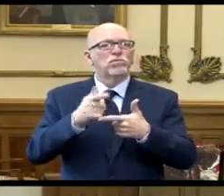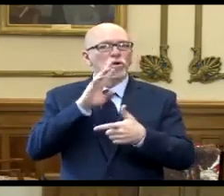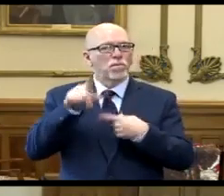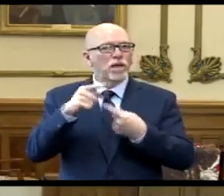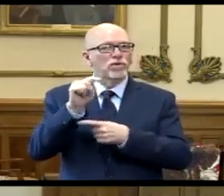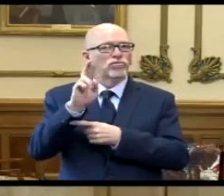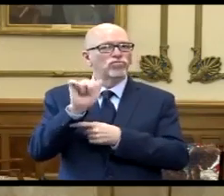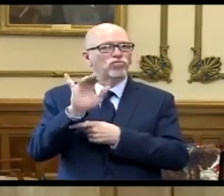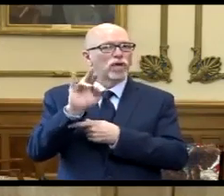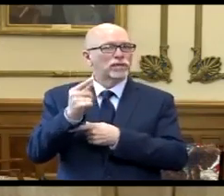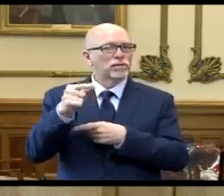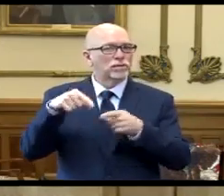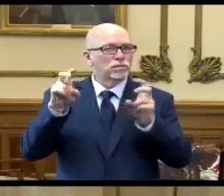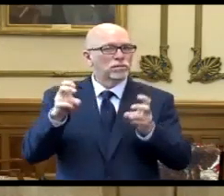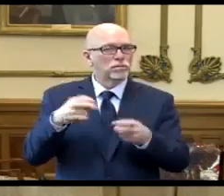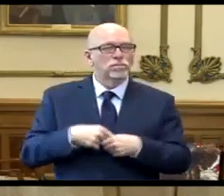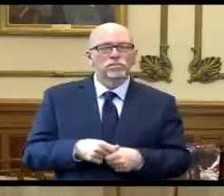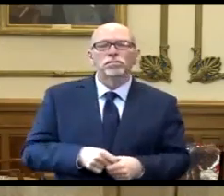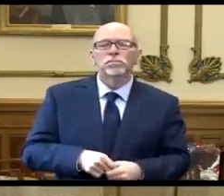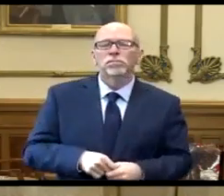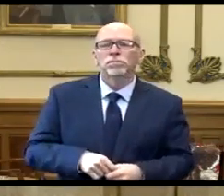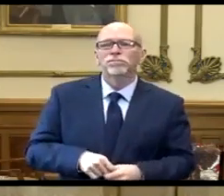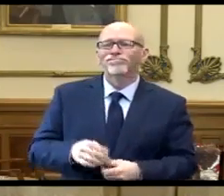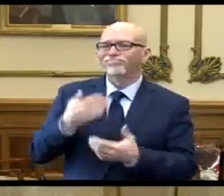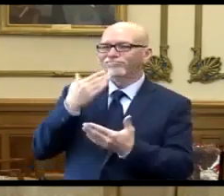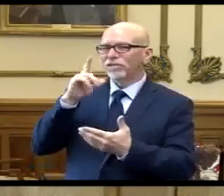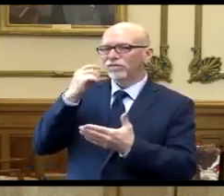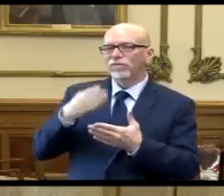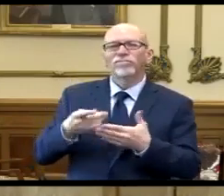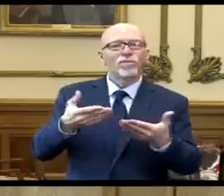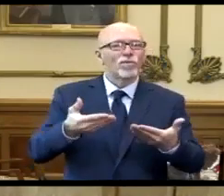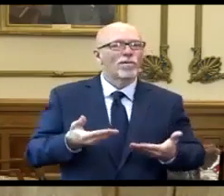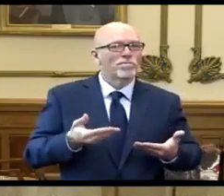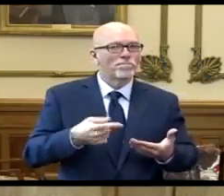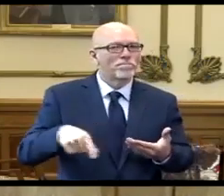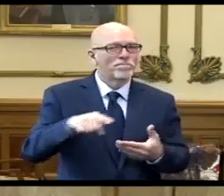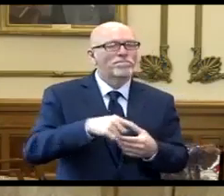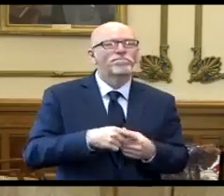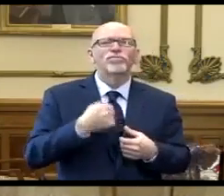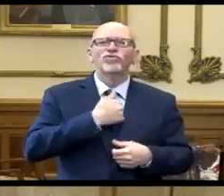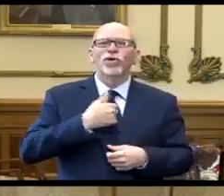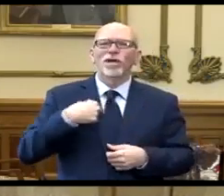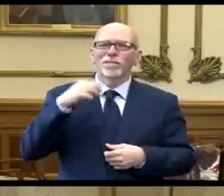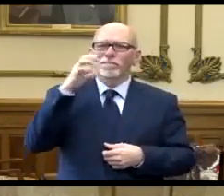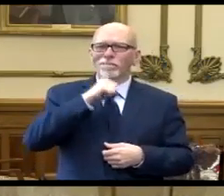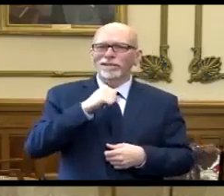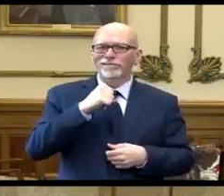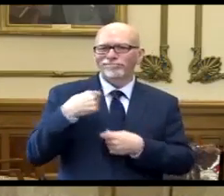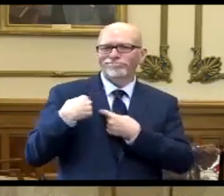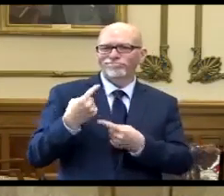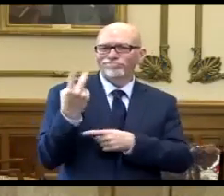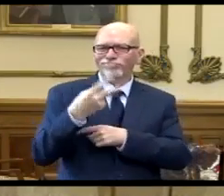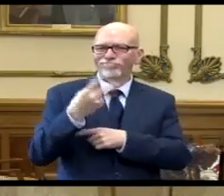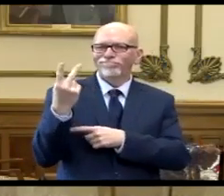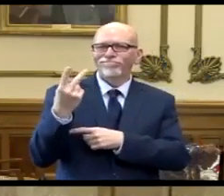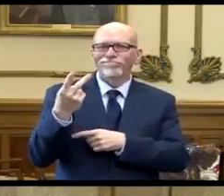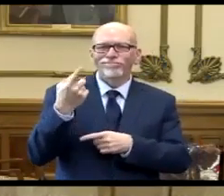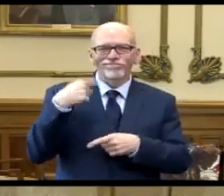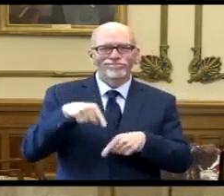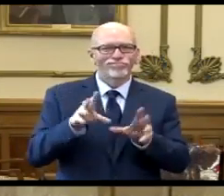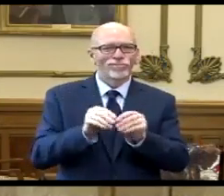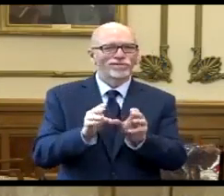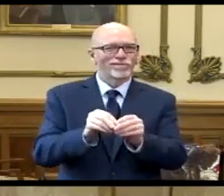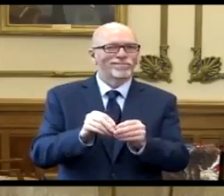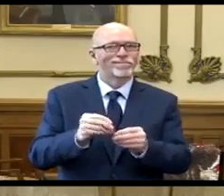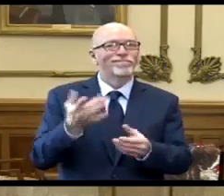project that we got going. Sure. Thank you, Governor. Welcome, Hoosiers. I'm sorry I missed the last couple of days for the press